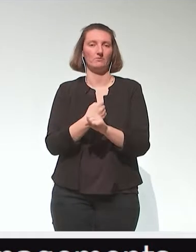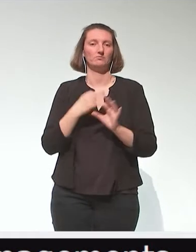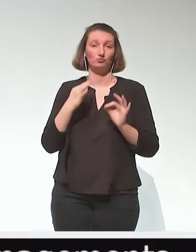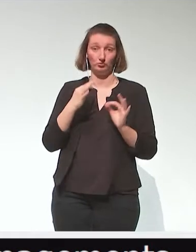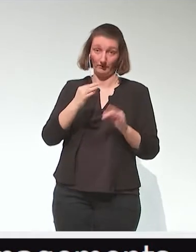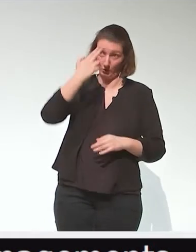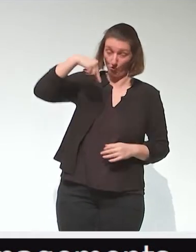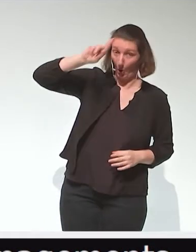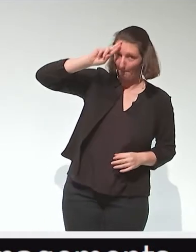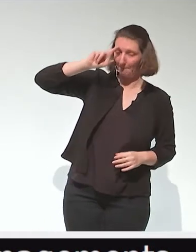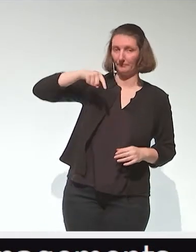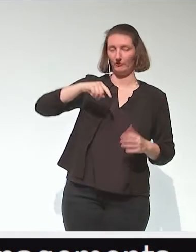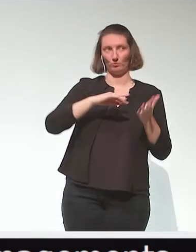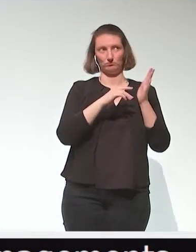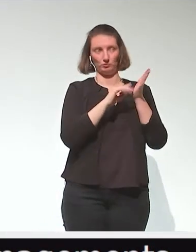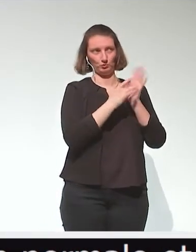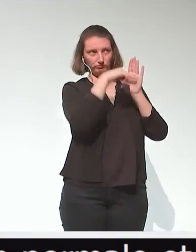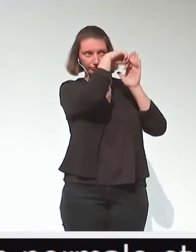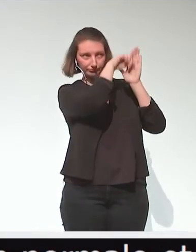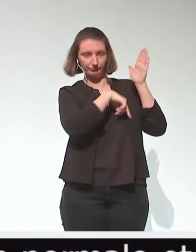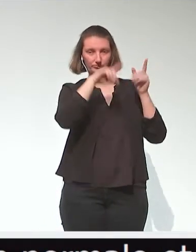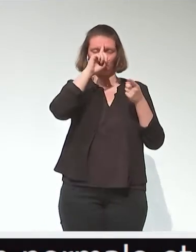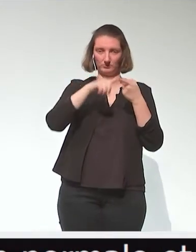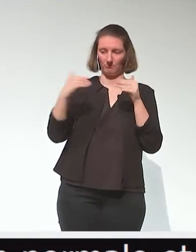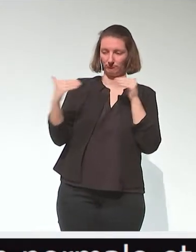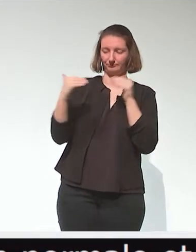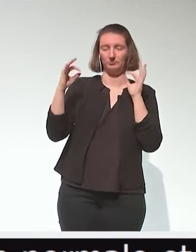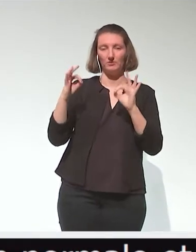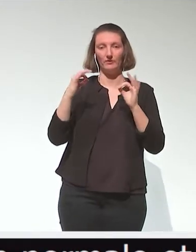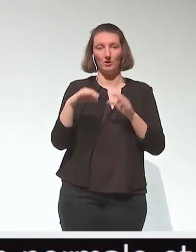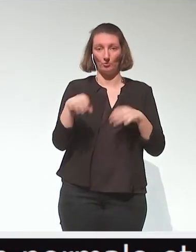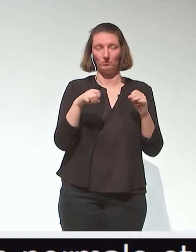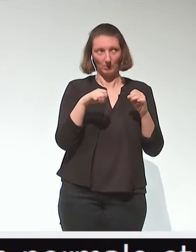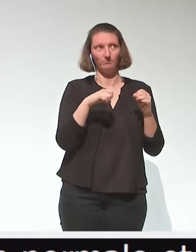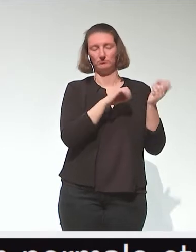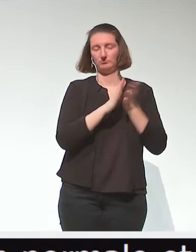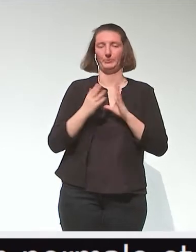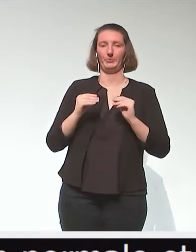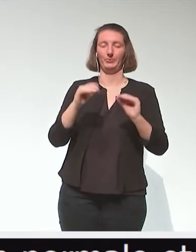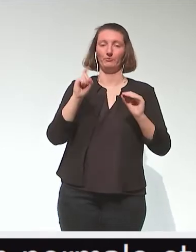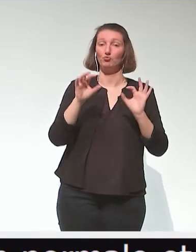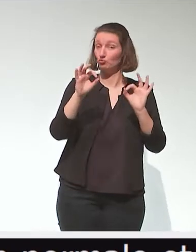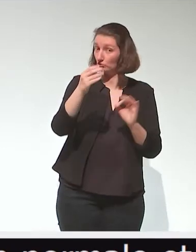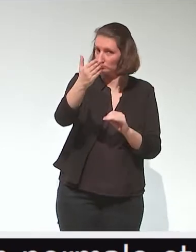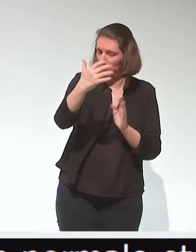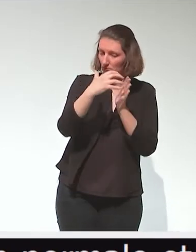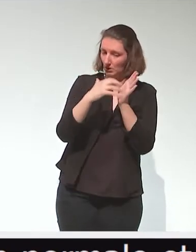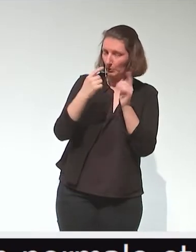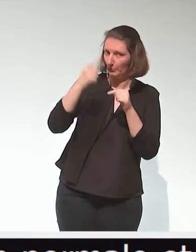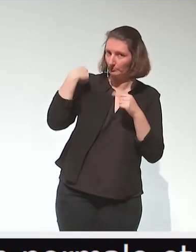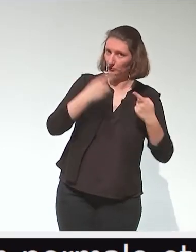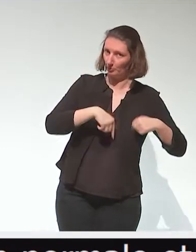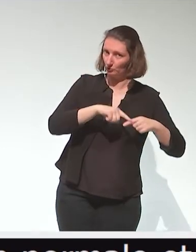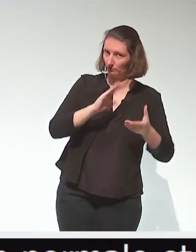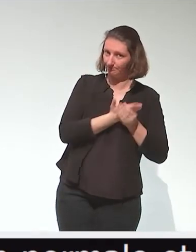needs to make sure that there's a better implementation of directives on job equality. There are interesting avenues to explore in the